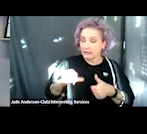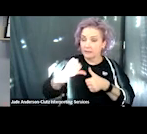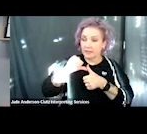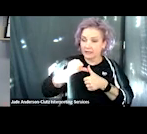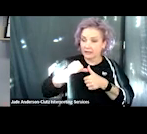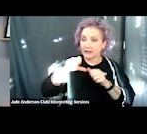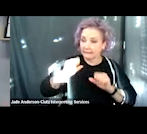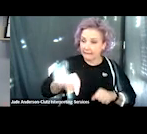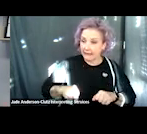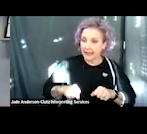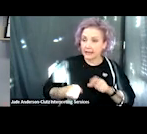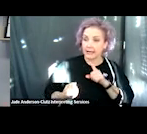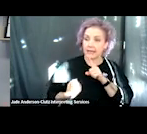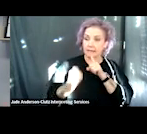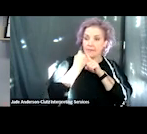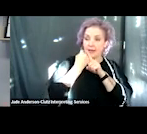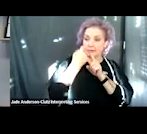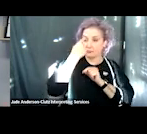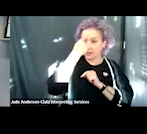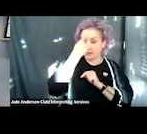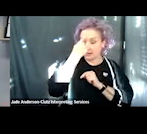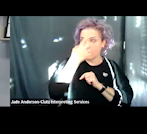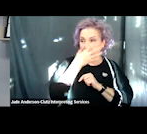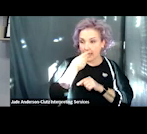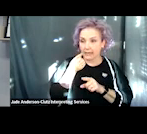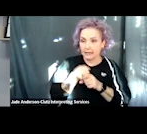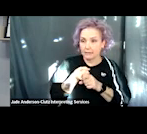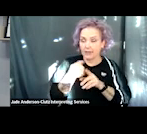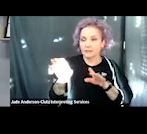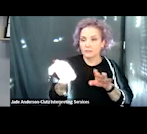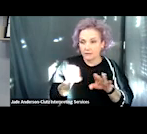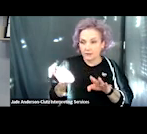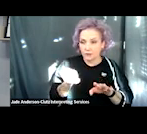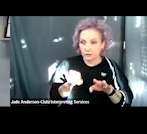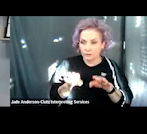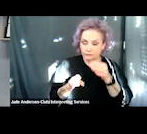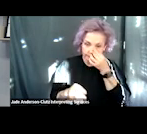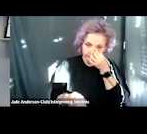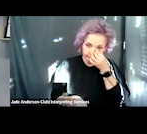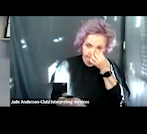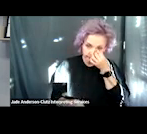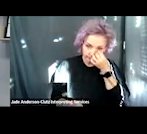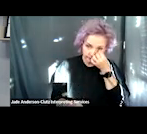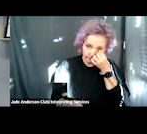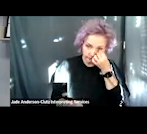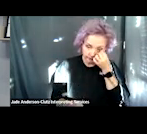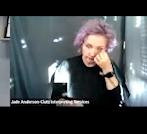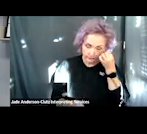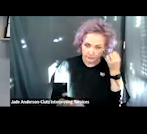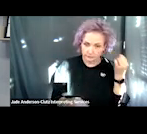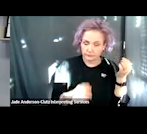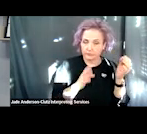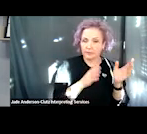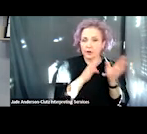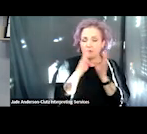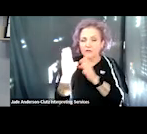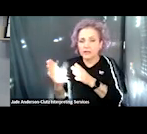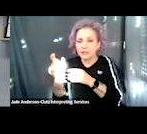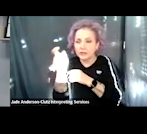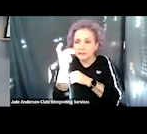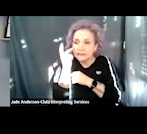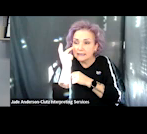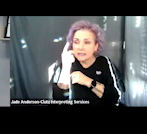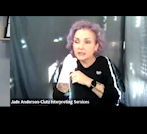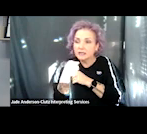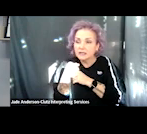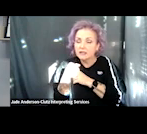the brain. So that's one way that, we can influence the brain. On the other side, this is where I'll direct your attention, is that you'll